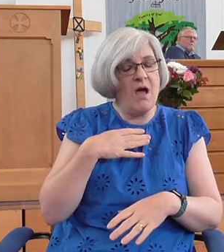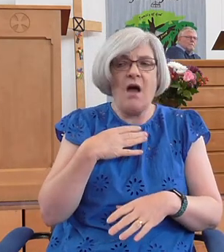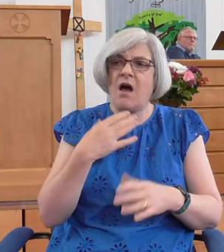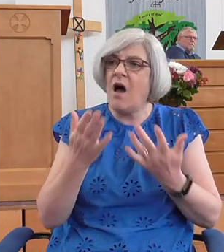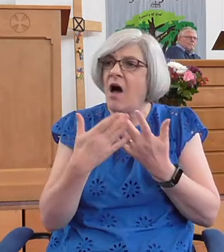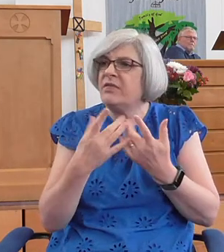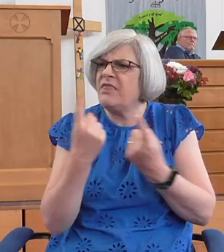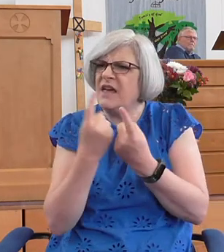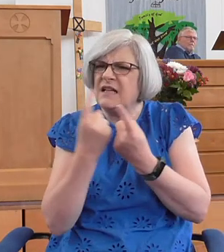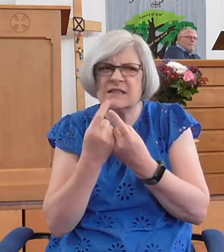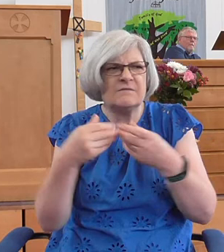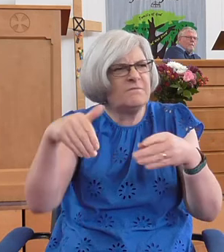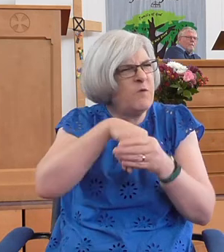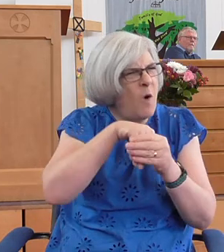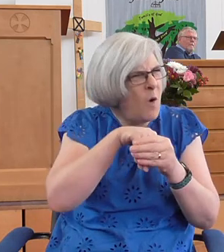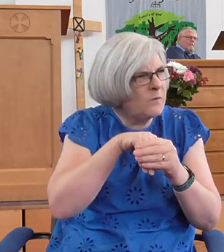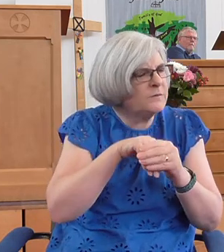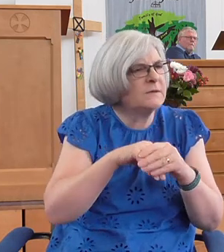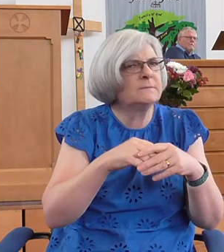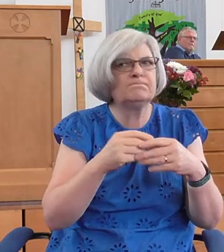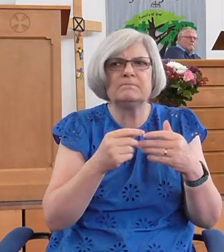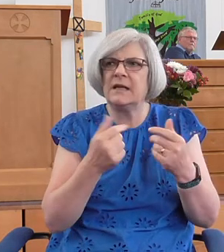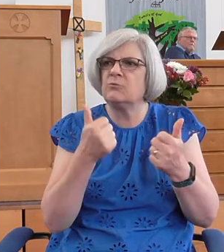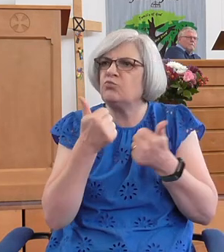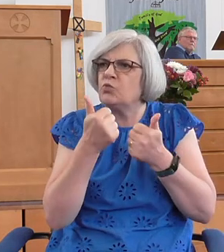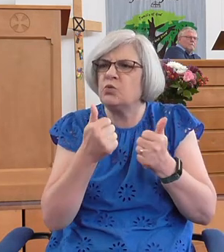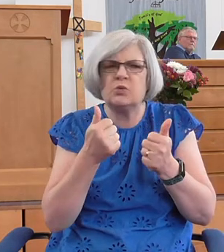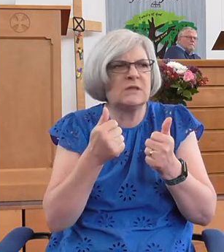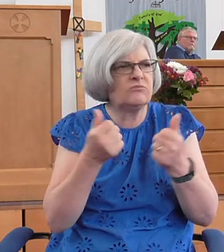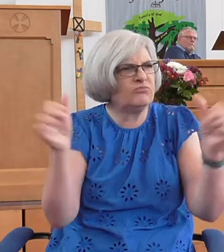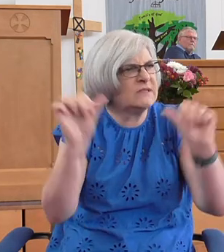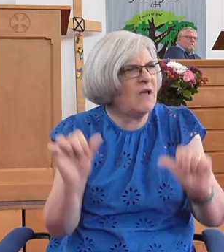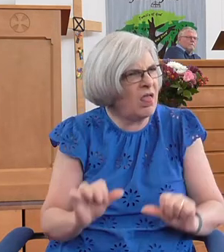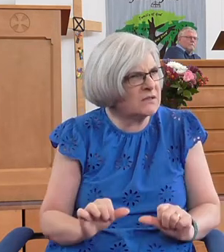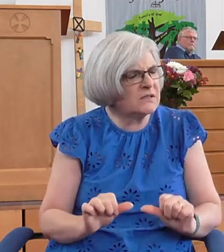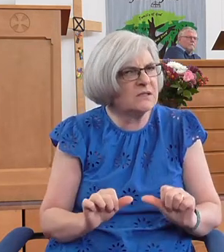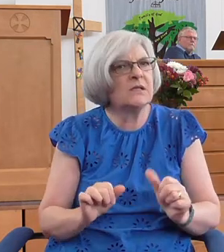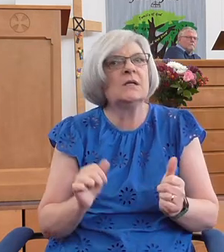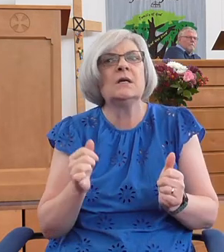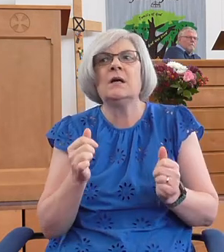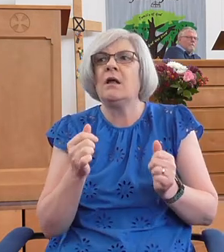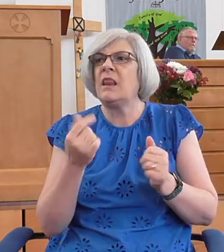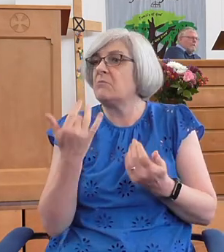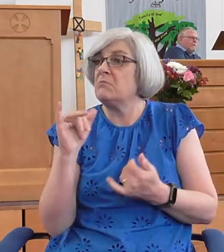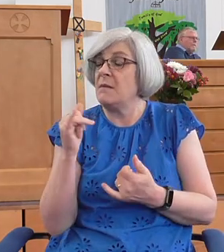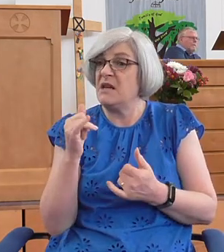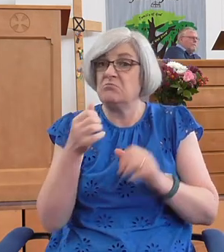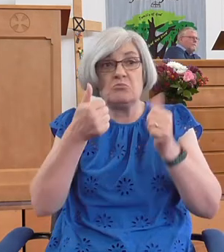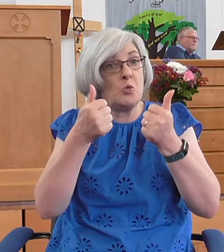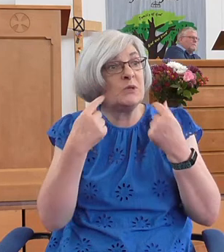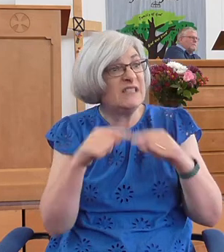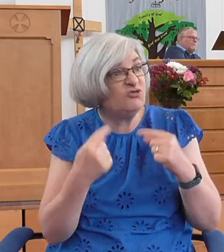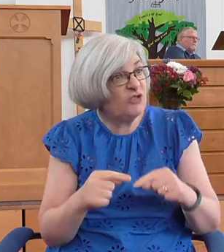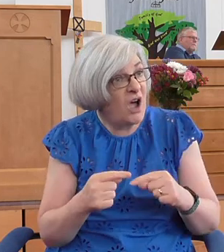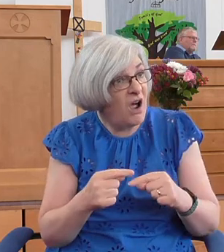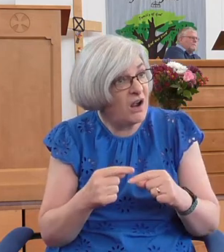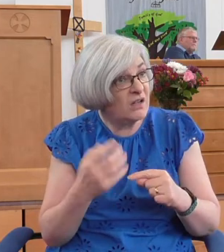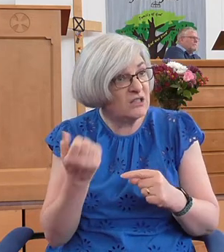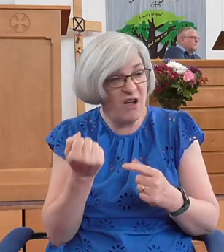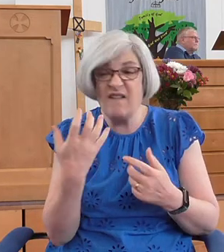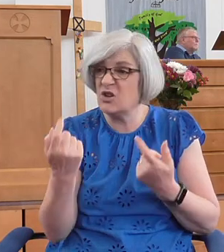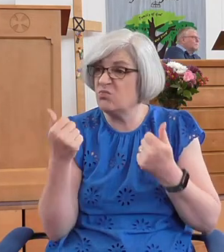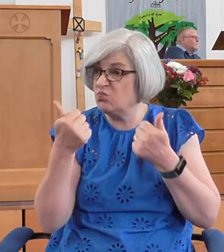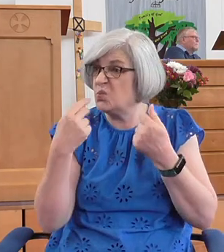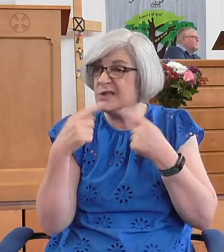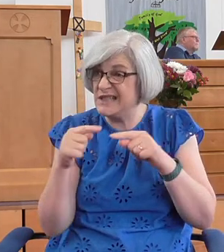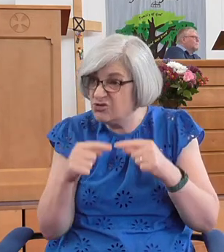For example, what's your teacher like? You might prepare all you can, but if you don't have a good teacher or inspiring